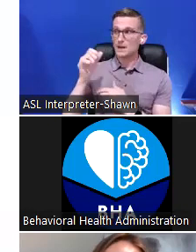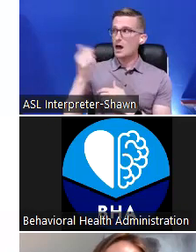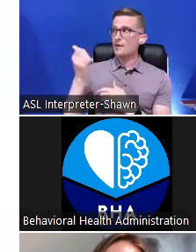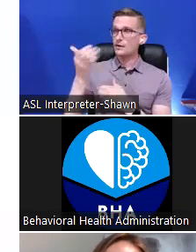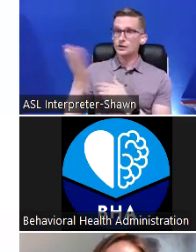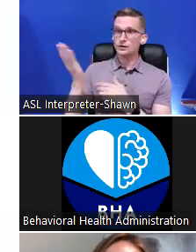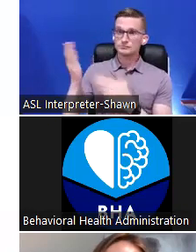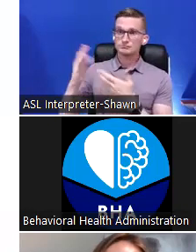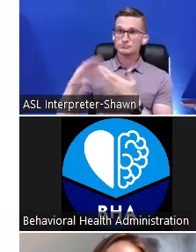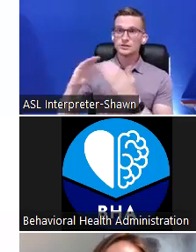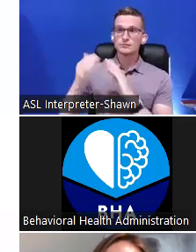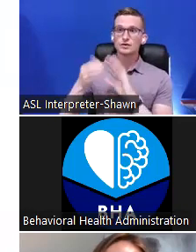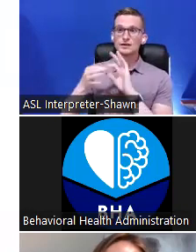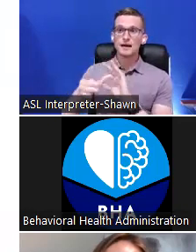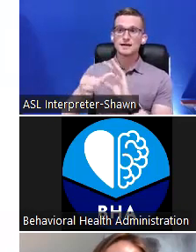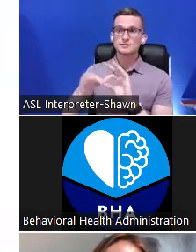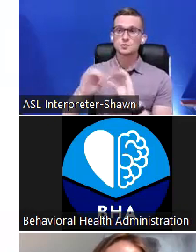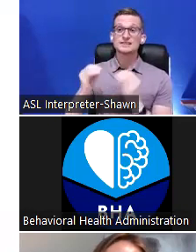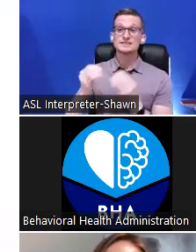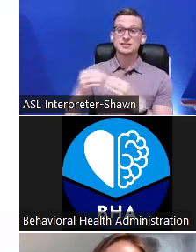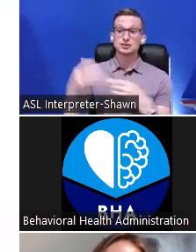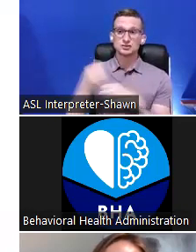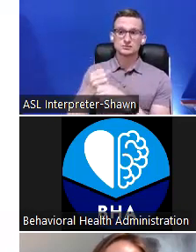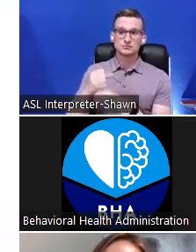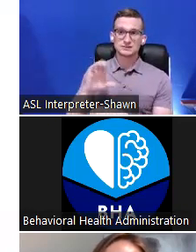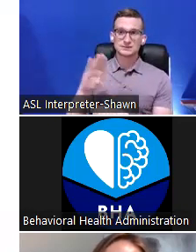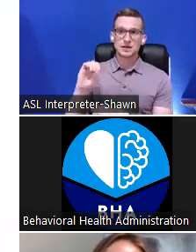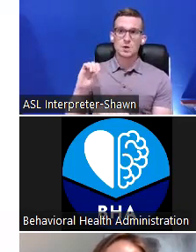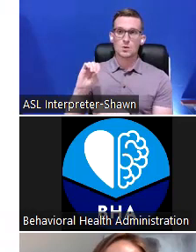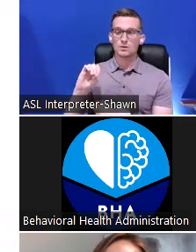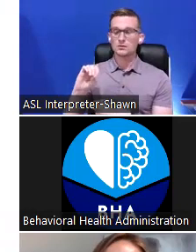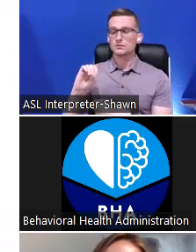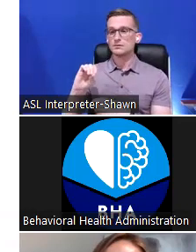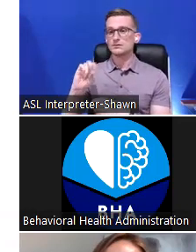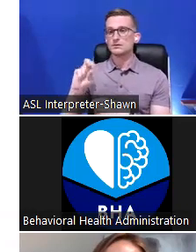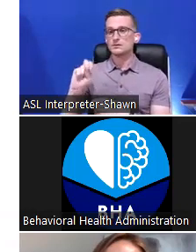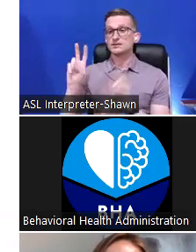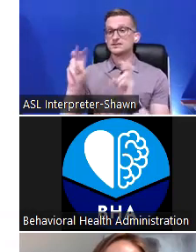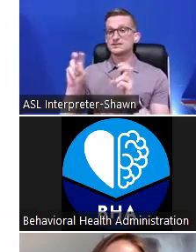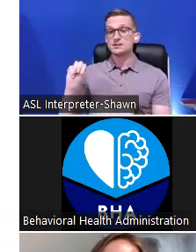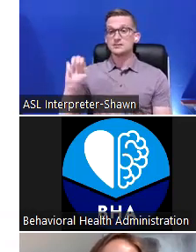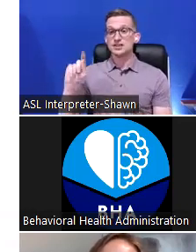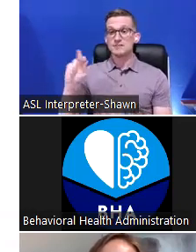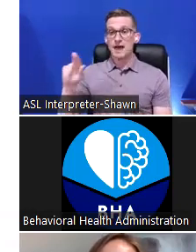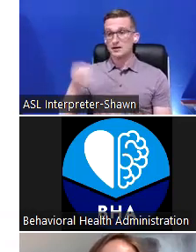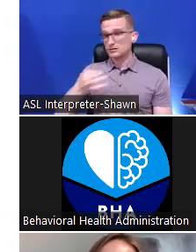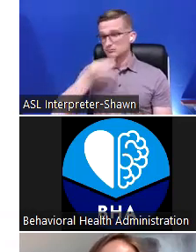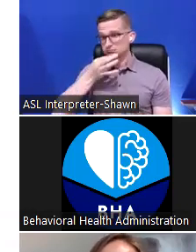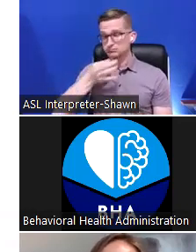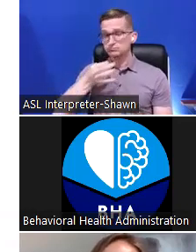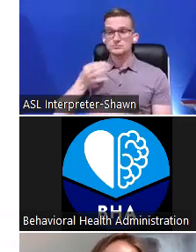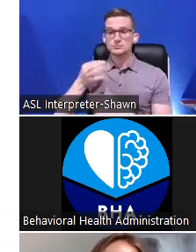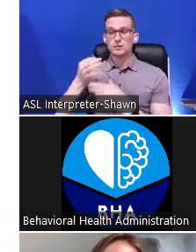community-based organization subject matter experts to contribute to some of the content development.